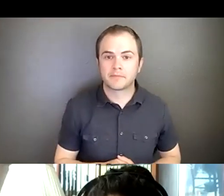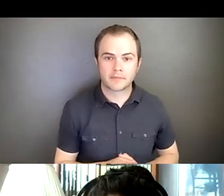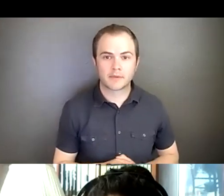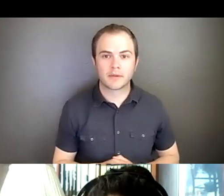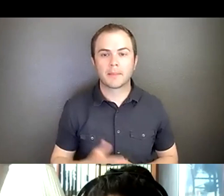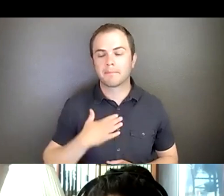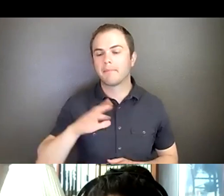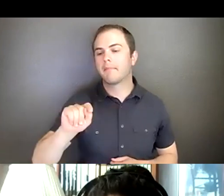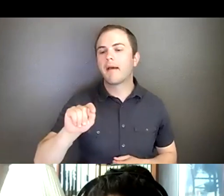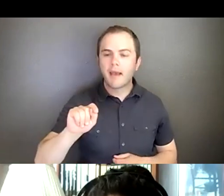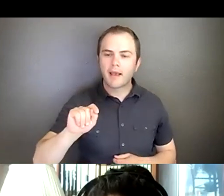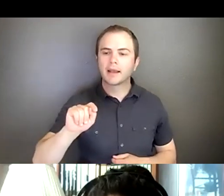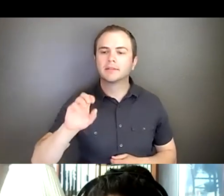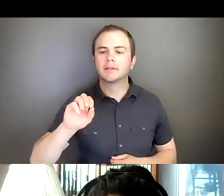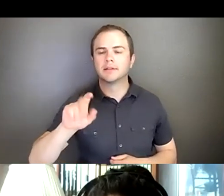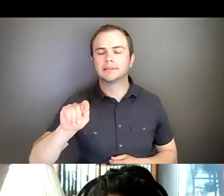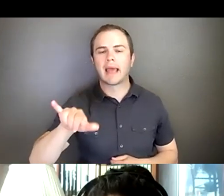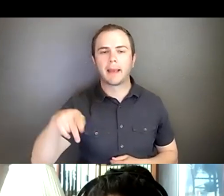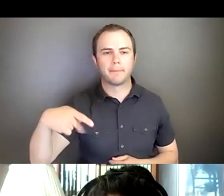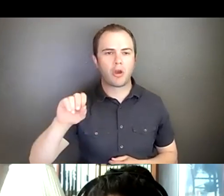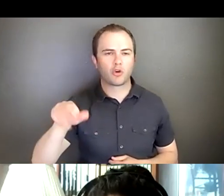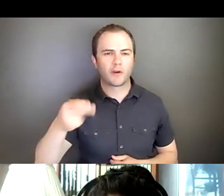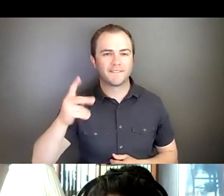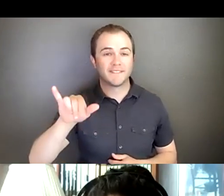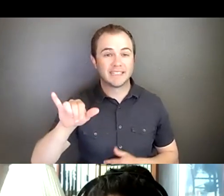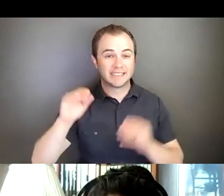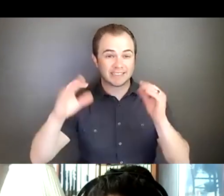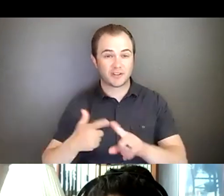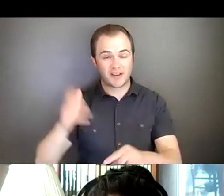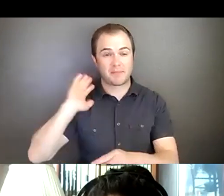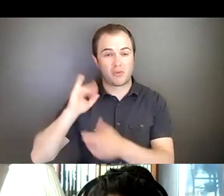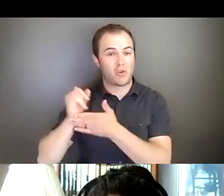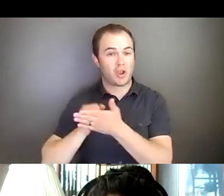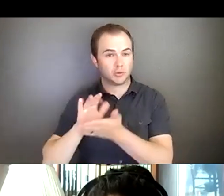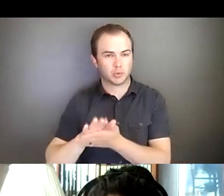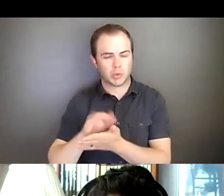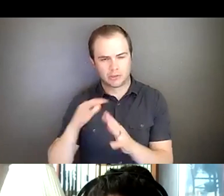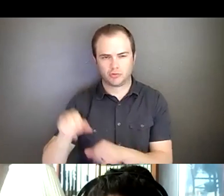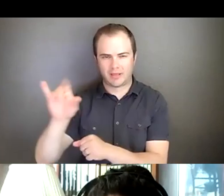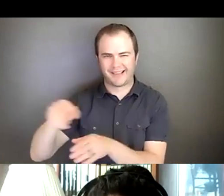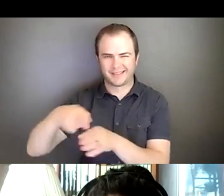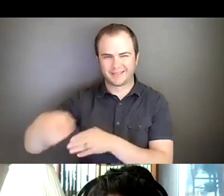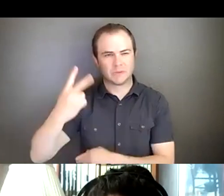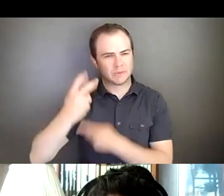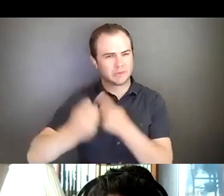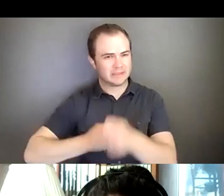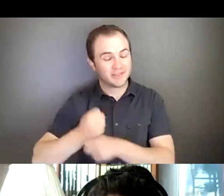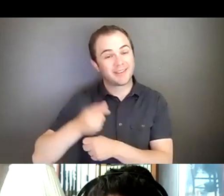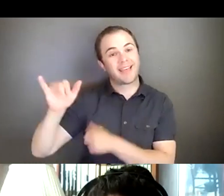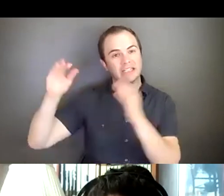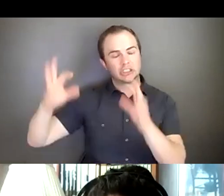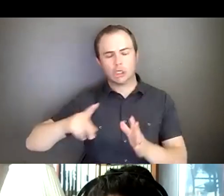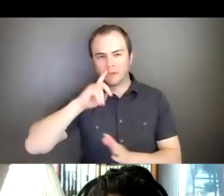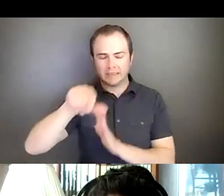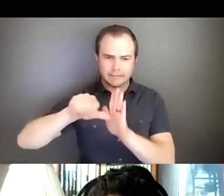teacher in art school, I had 2 years of typography, really drilled into me the